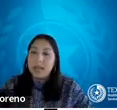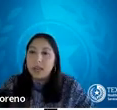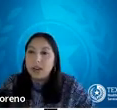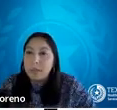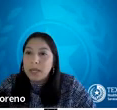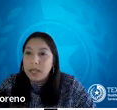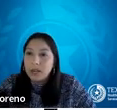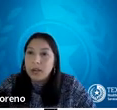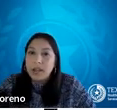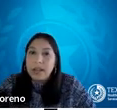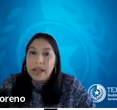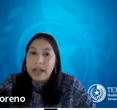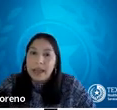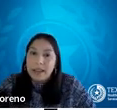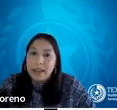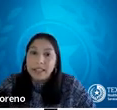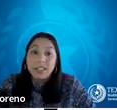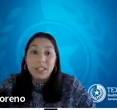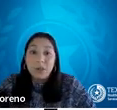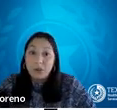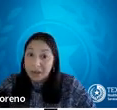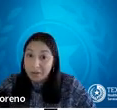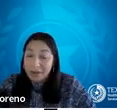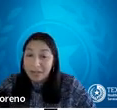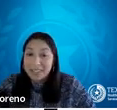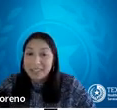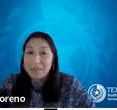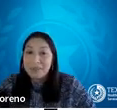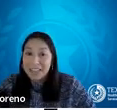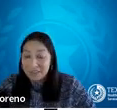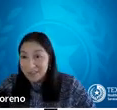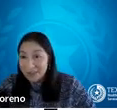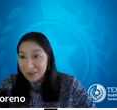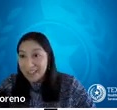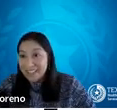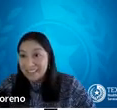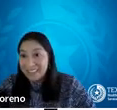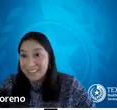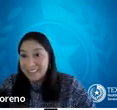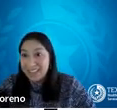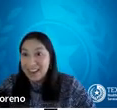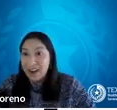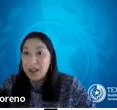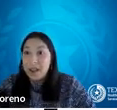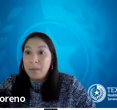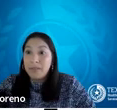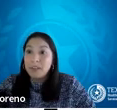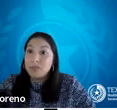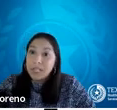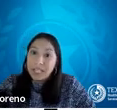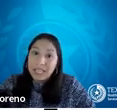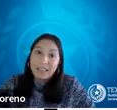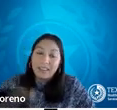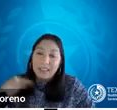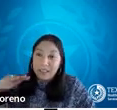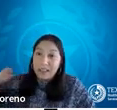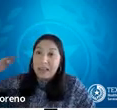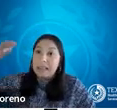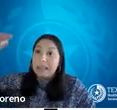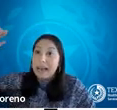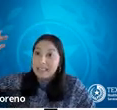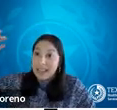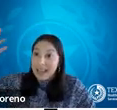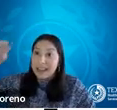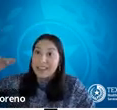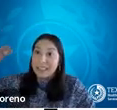seen in the diagram here. And it's still great, right? Because it's above downstream when we get to clinical care. But there's really